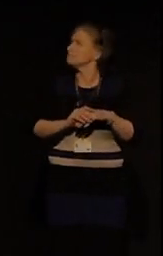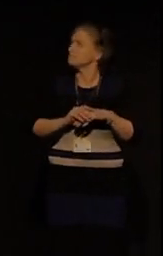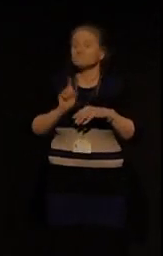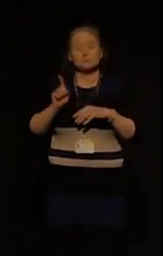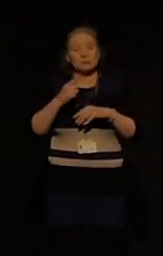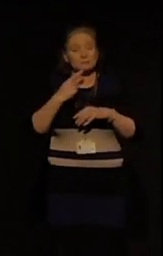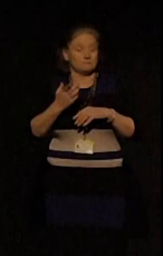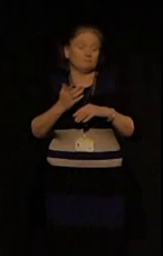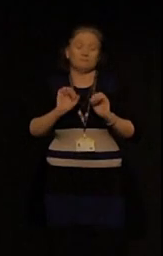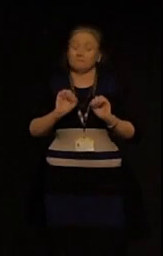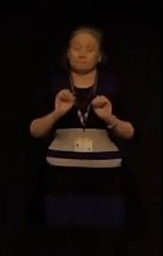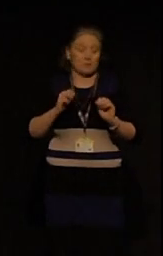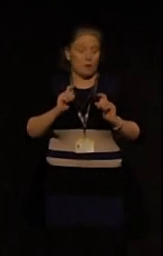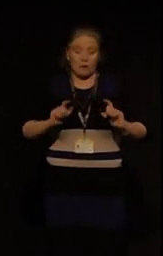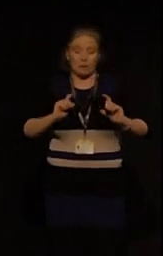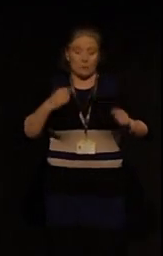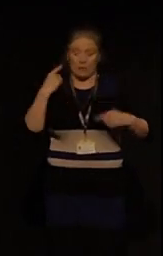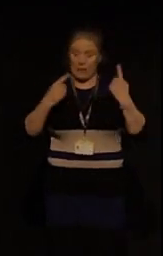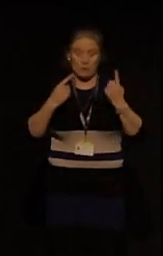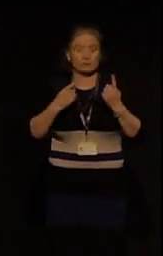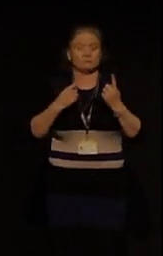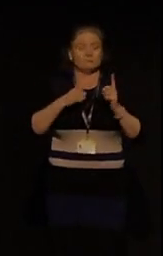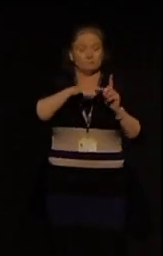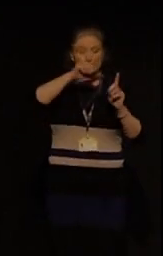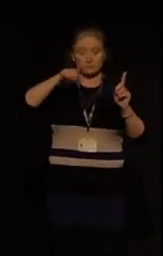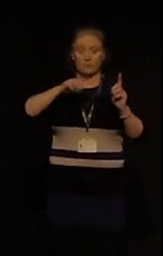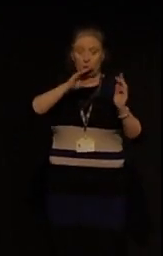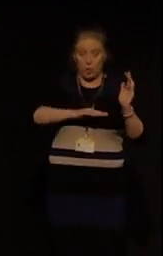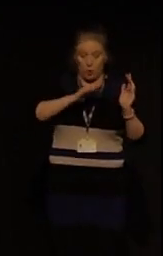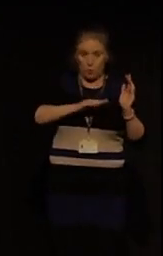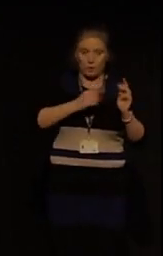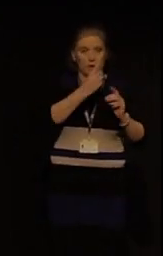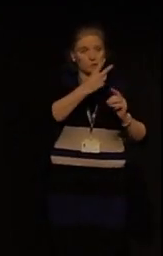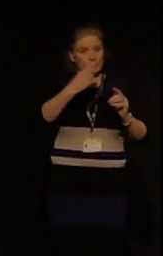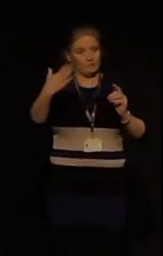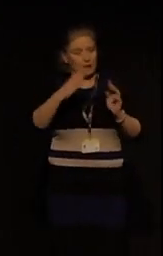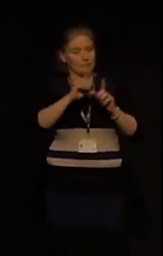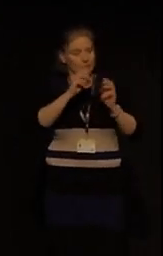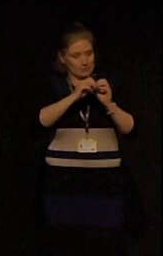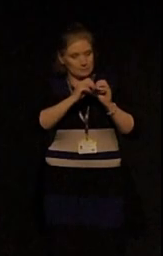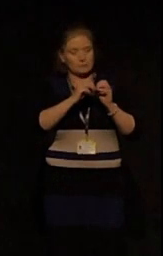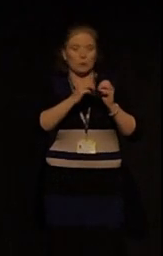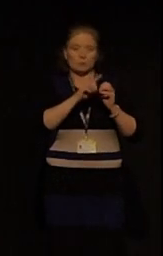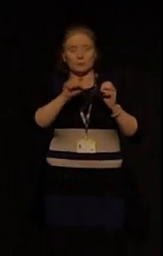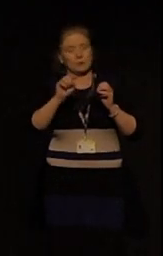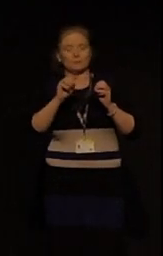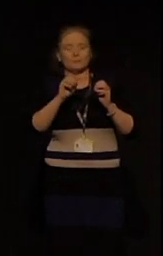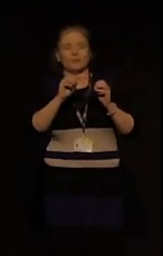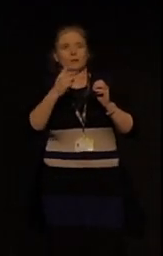uncomfortable loudness levels. If you play a sound that's low frequency, like 125 to 250